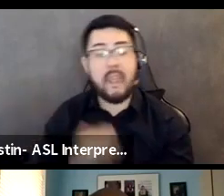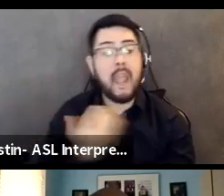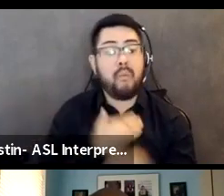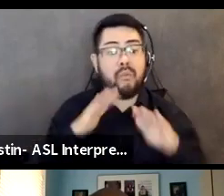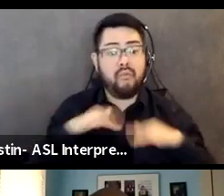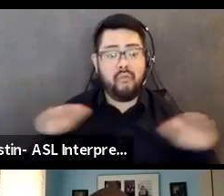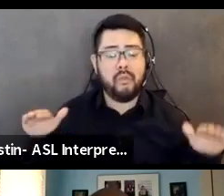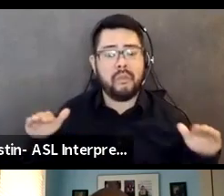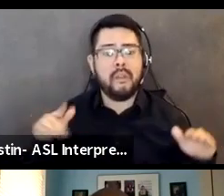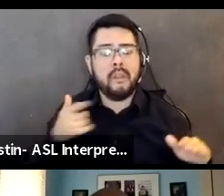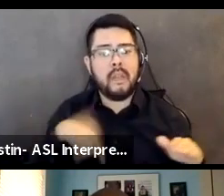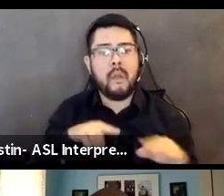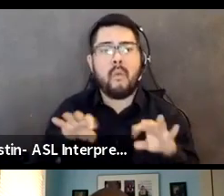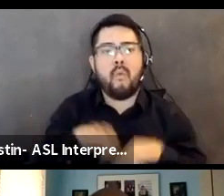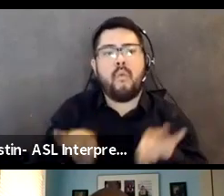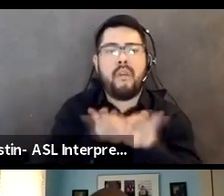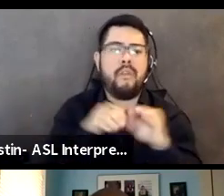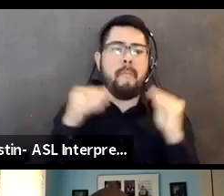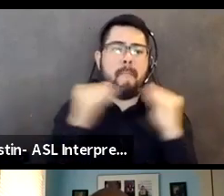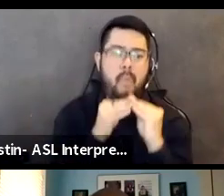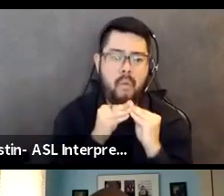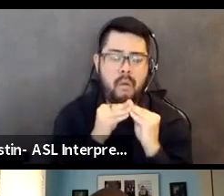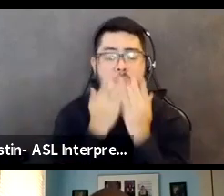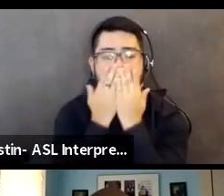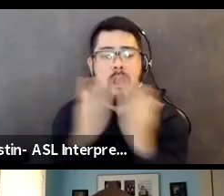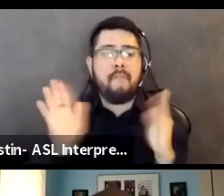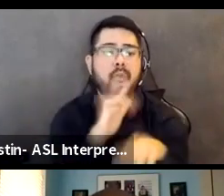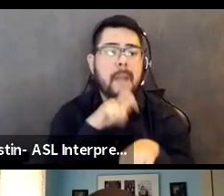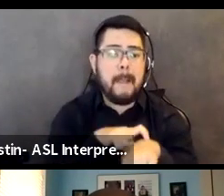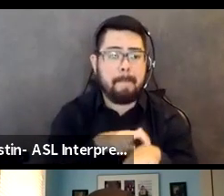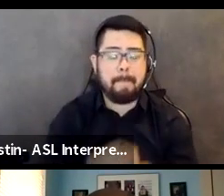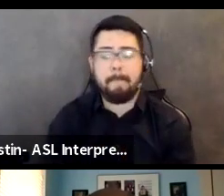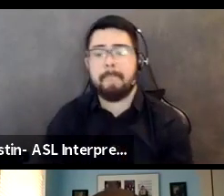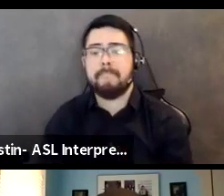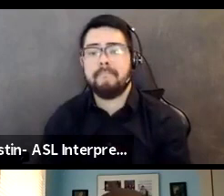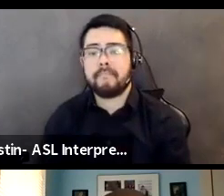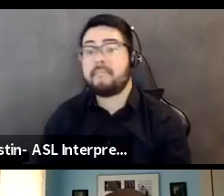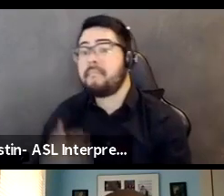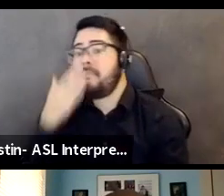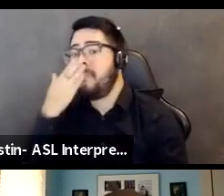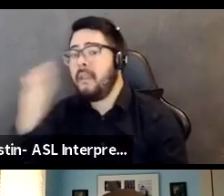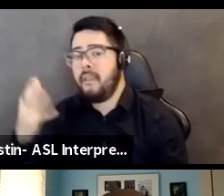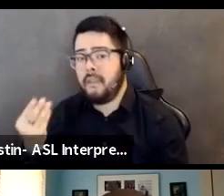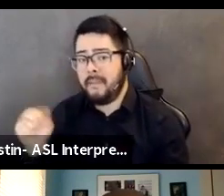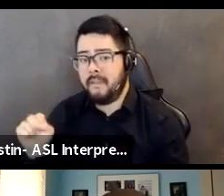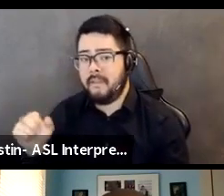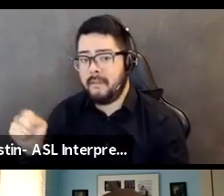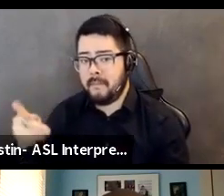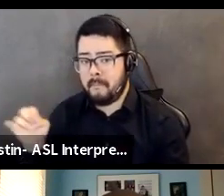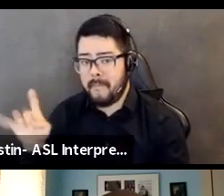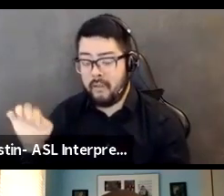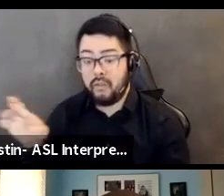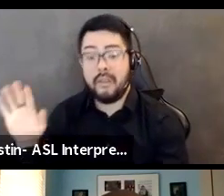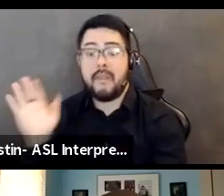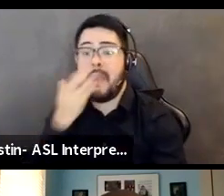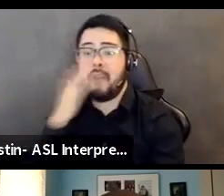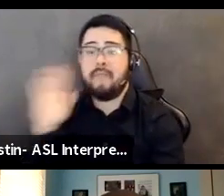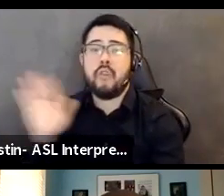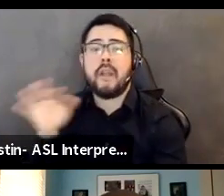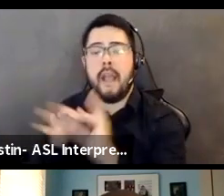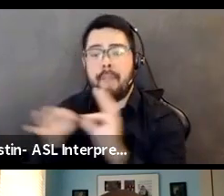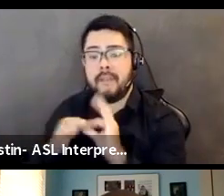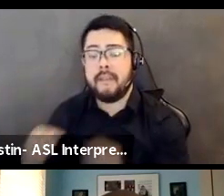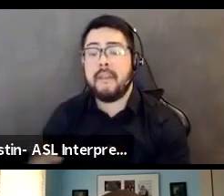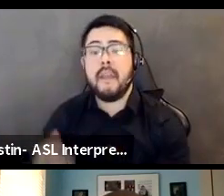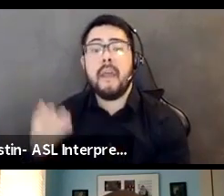children are worth more than that thank you for your time thank you miss spencer thank you for your comments mr